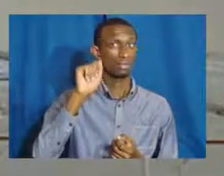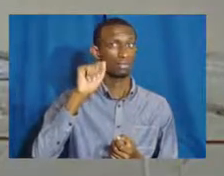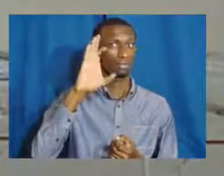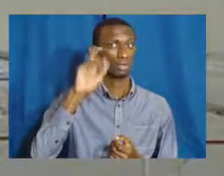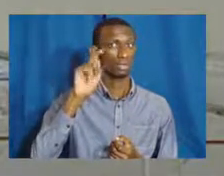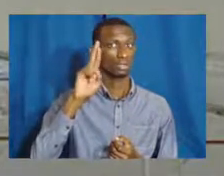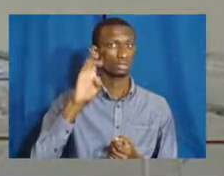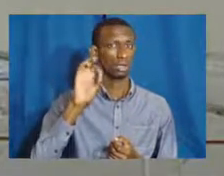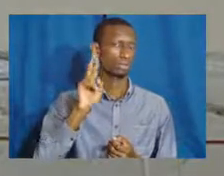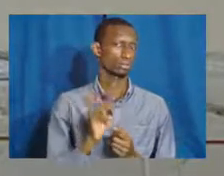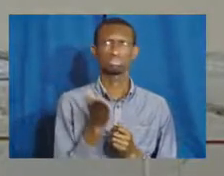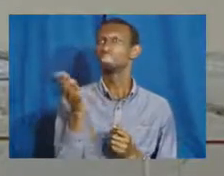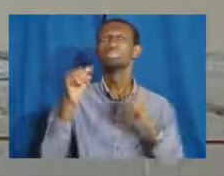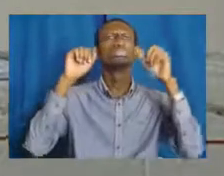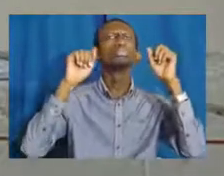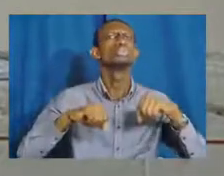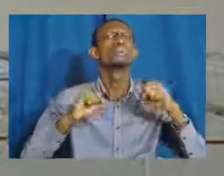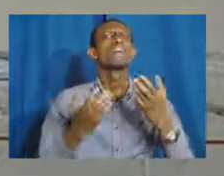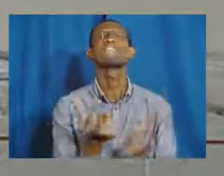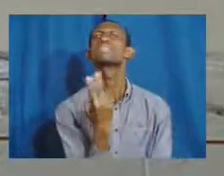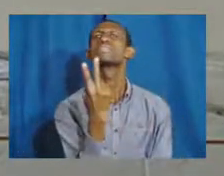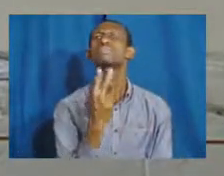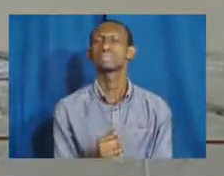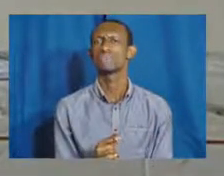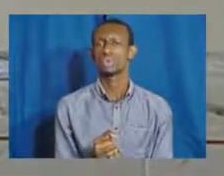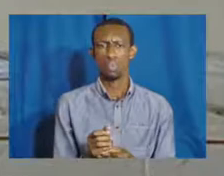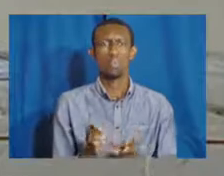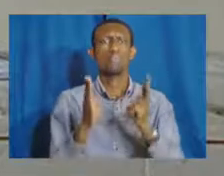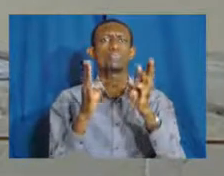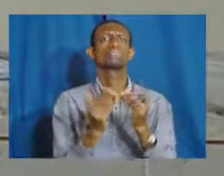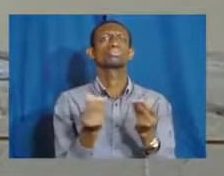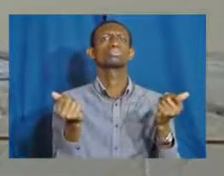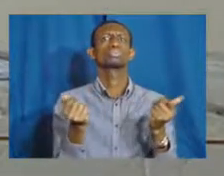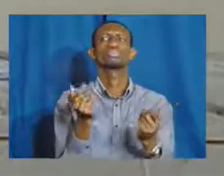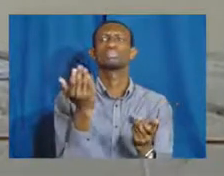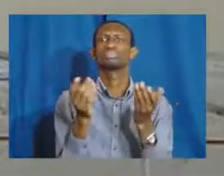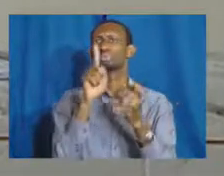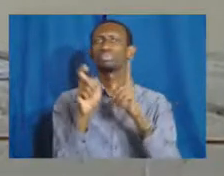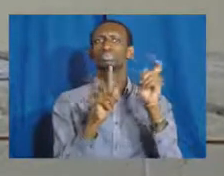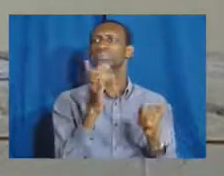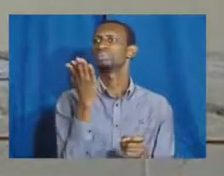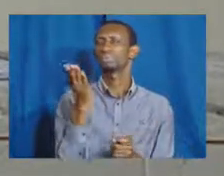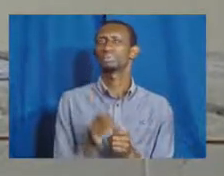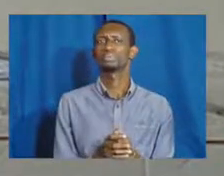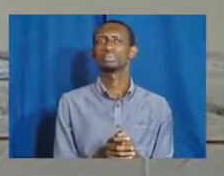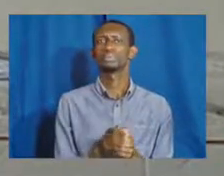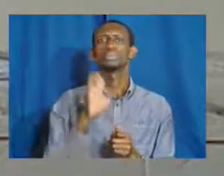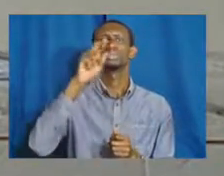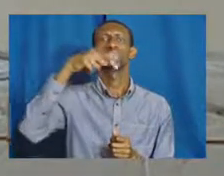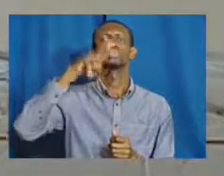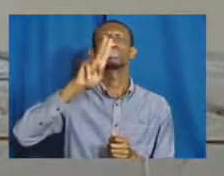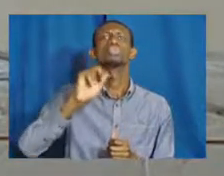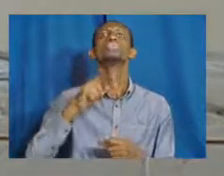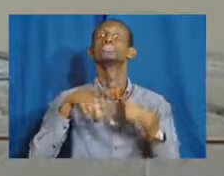factors. The way of solving such kind of equation is still the same. Of